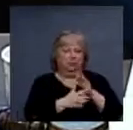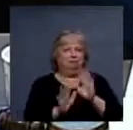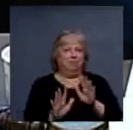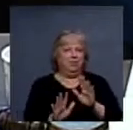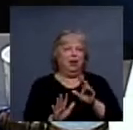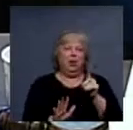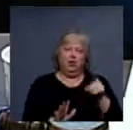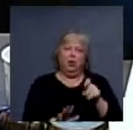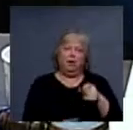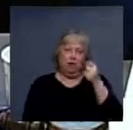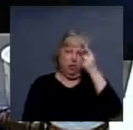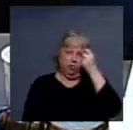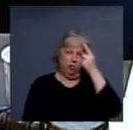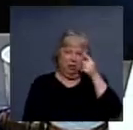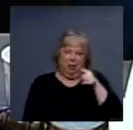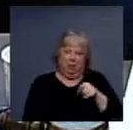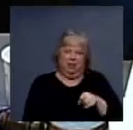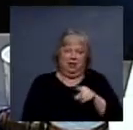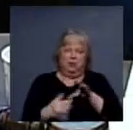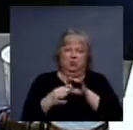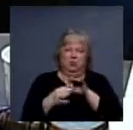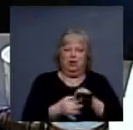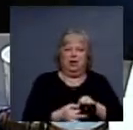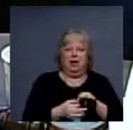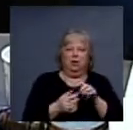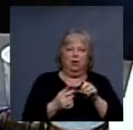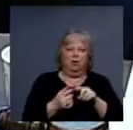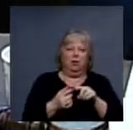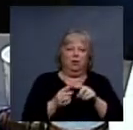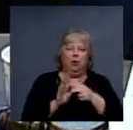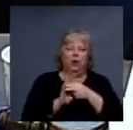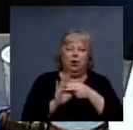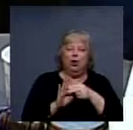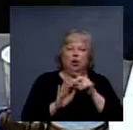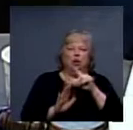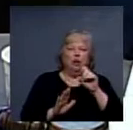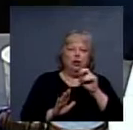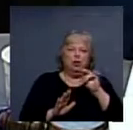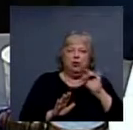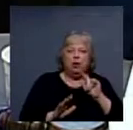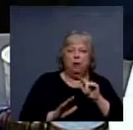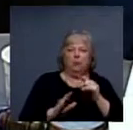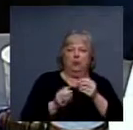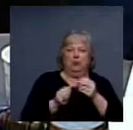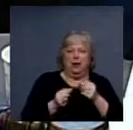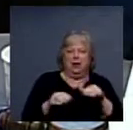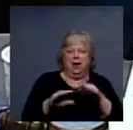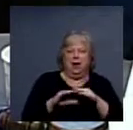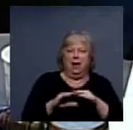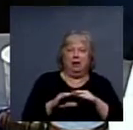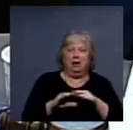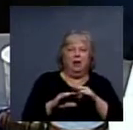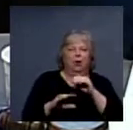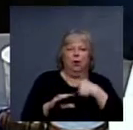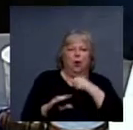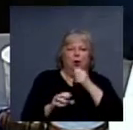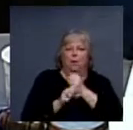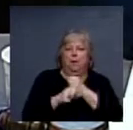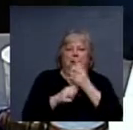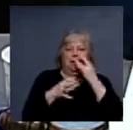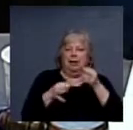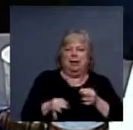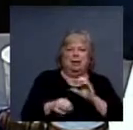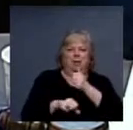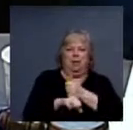you have to understand, this has to do with an issue of zoning the land. We don't make decisions based